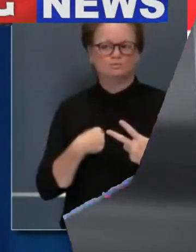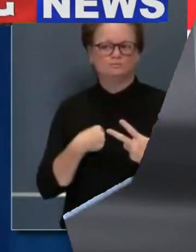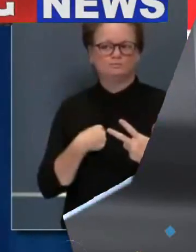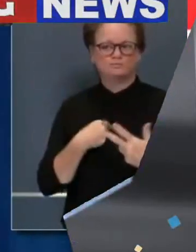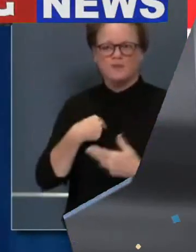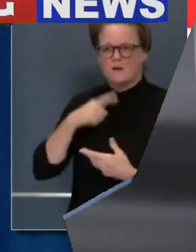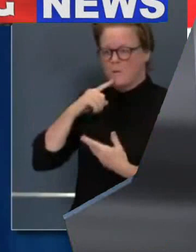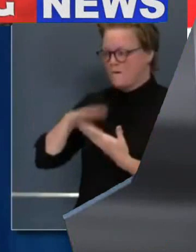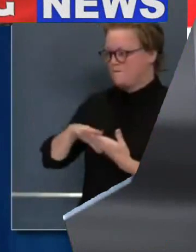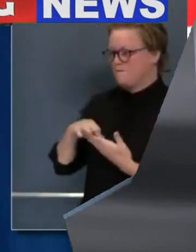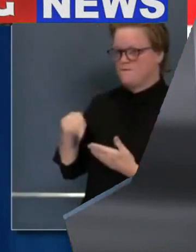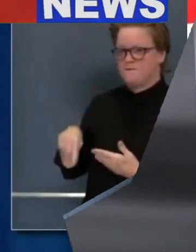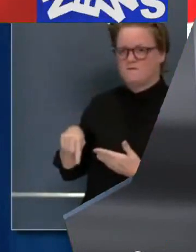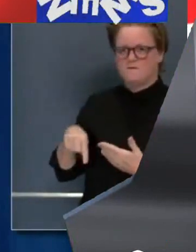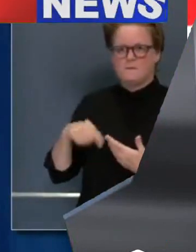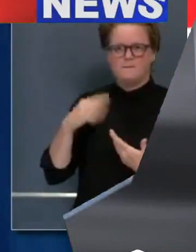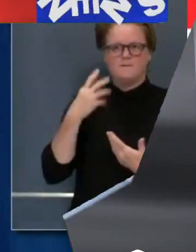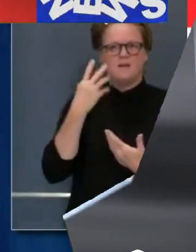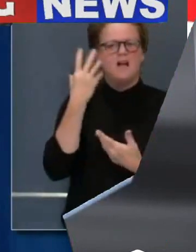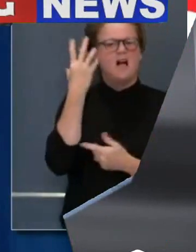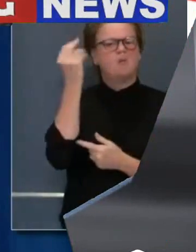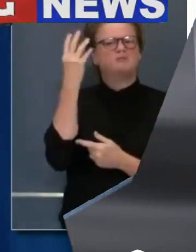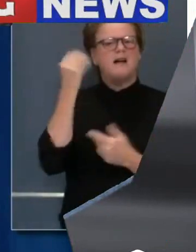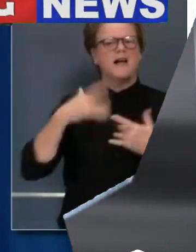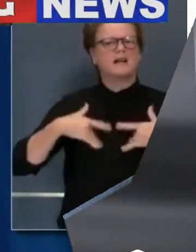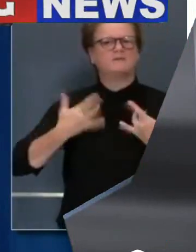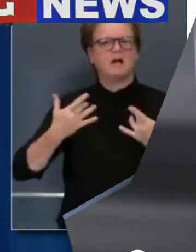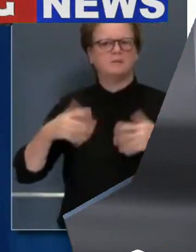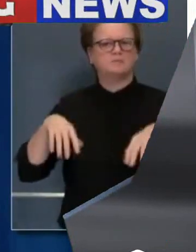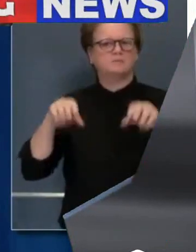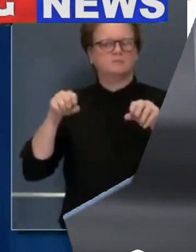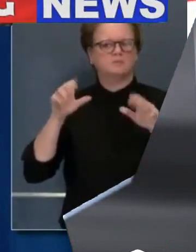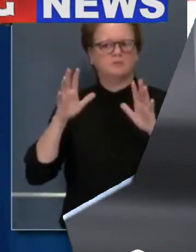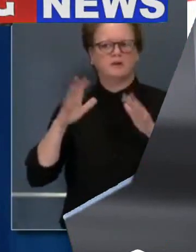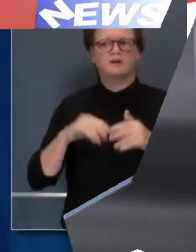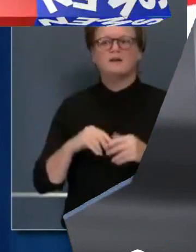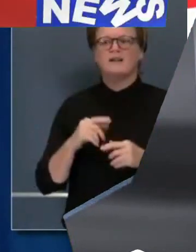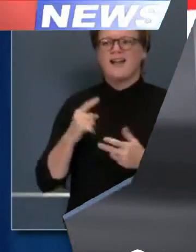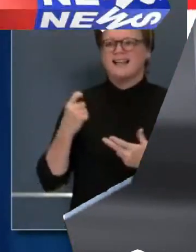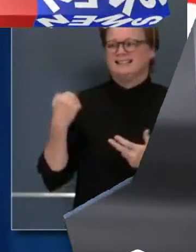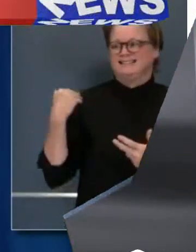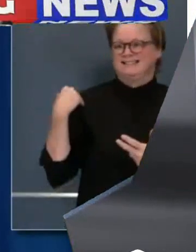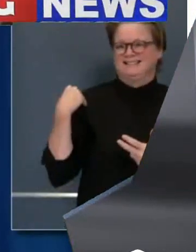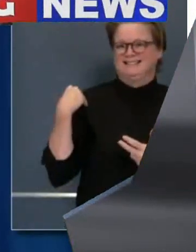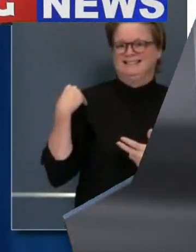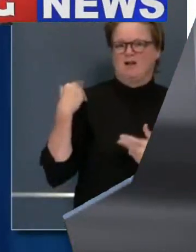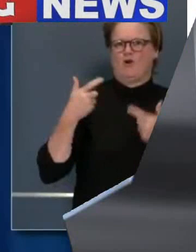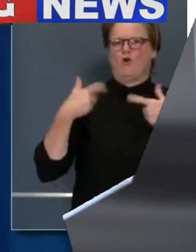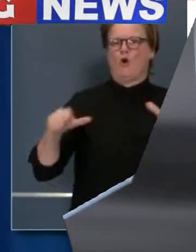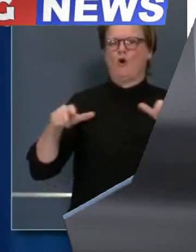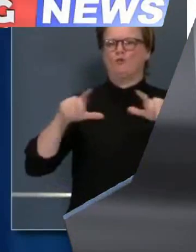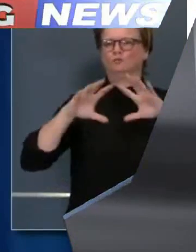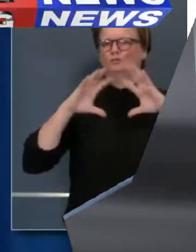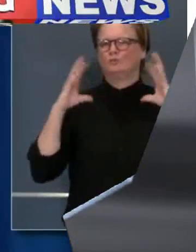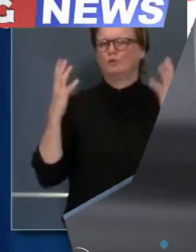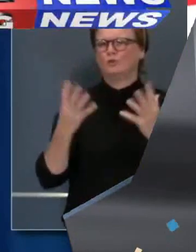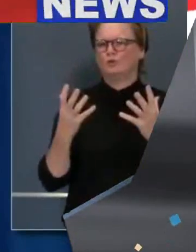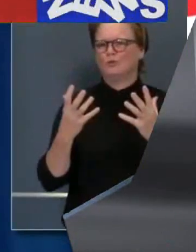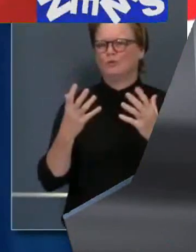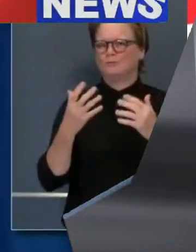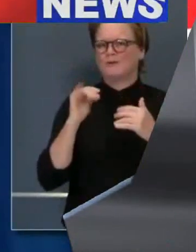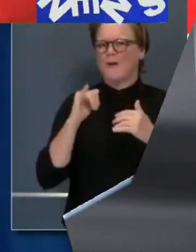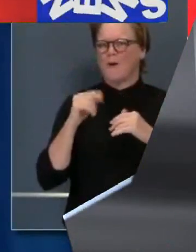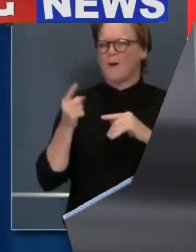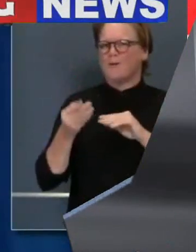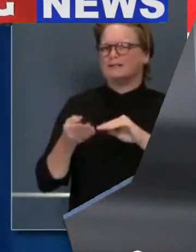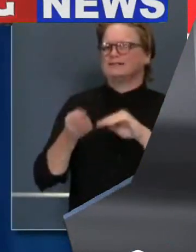myself, outdoors, and then this one occasion with a larger group. And there were just a few extra people there than the spirit